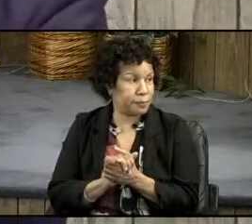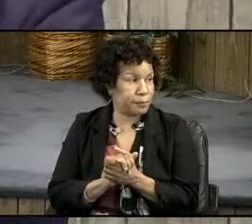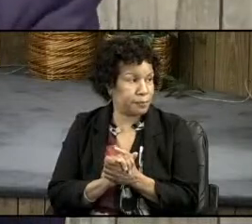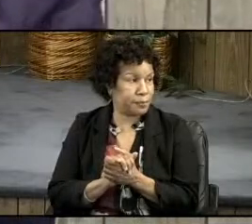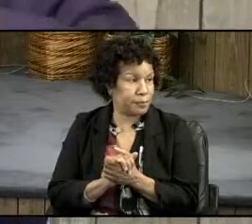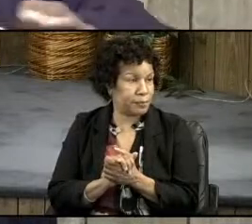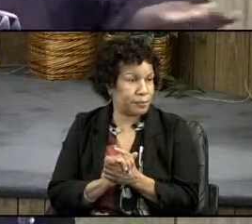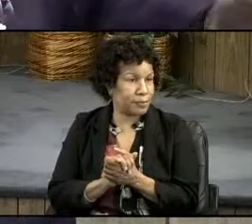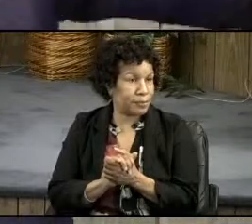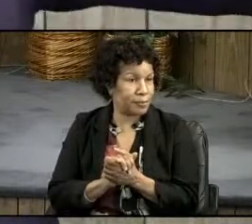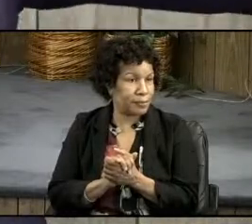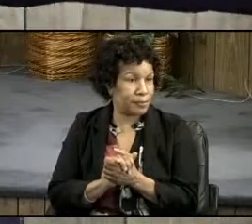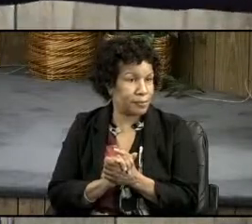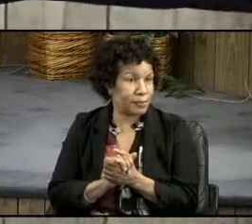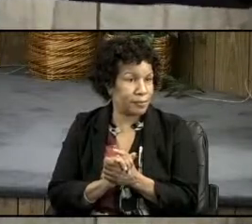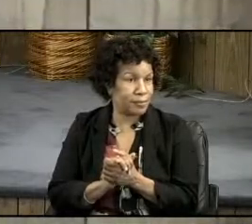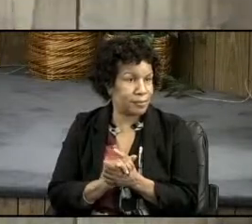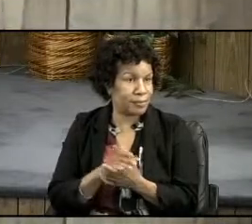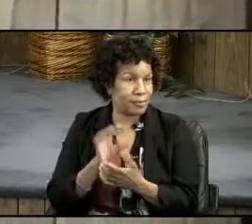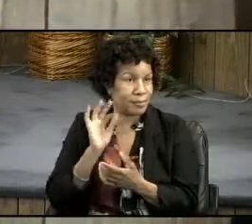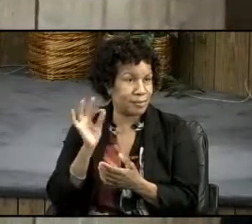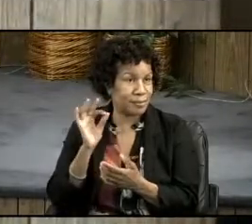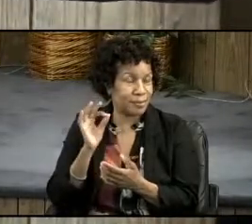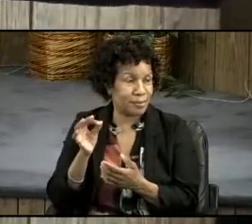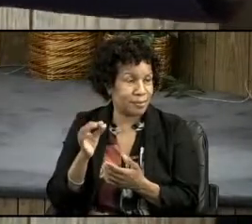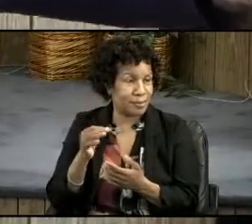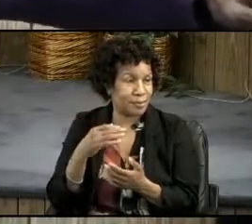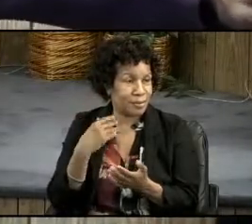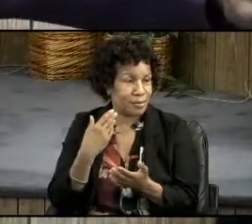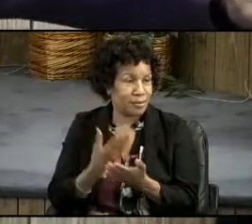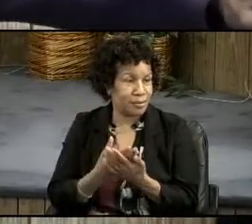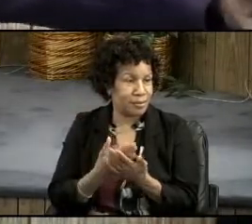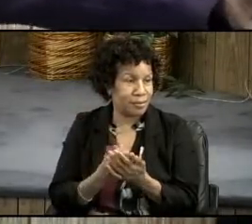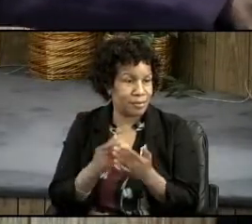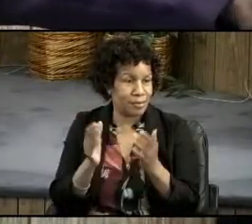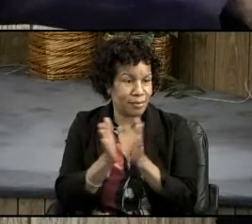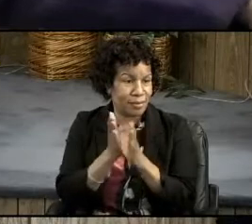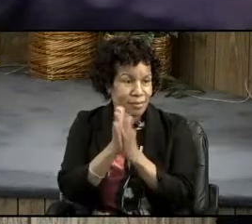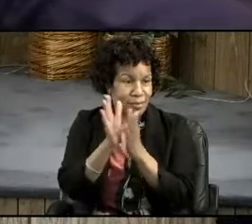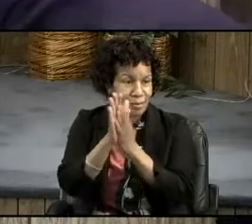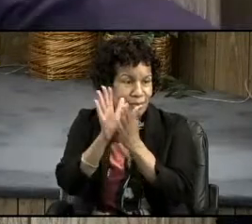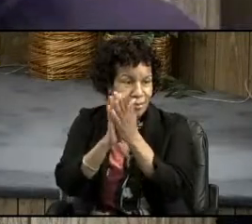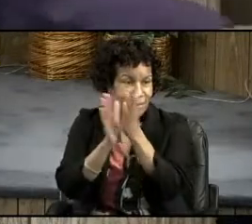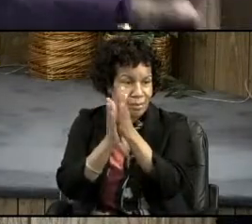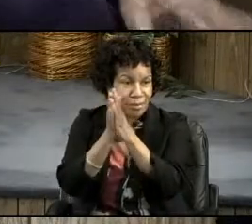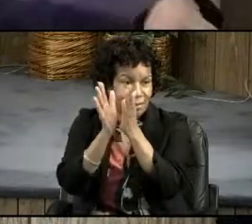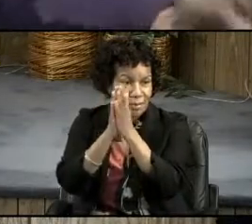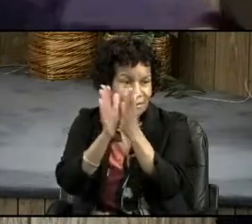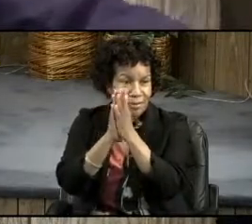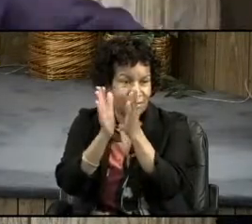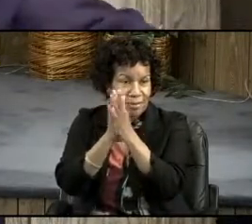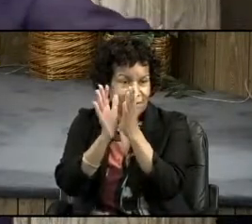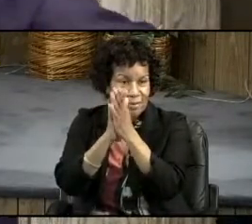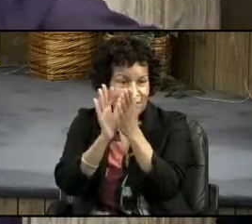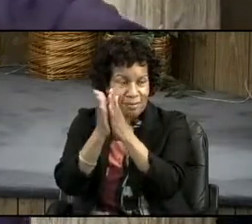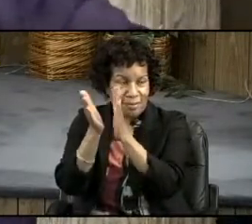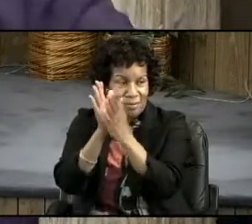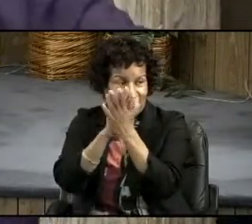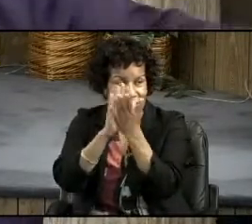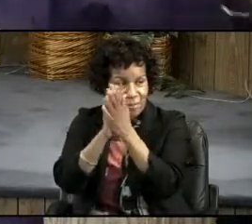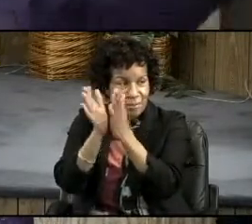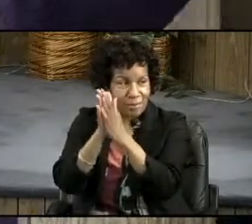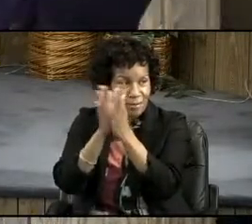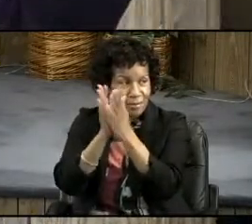Let's give General Hood a hand praise this morning. Come on, you can do better than